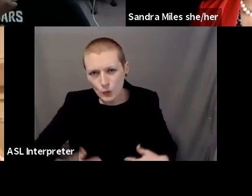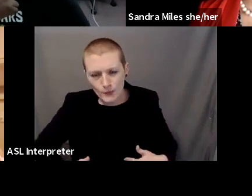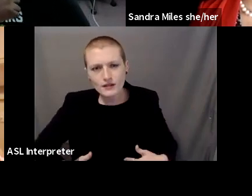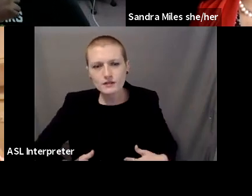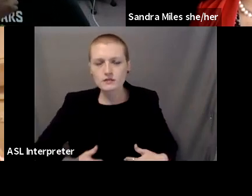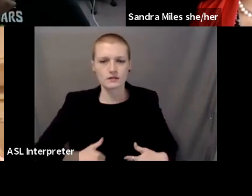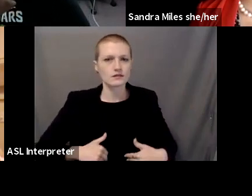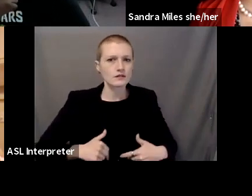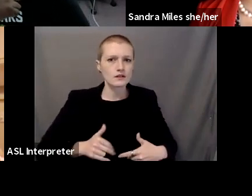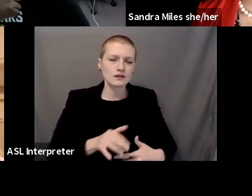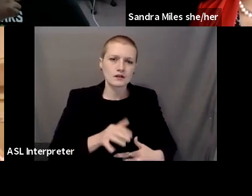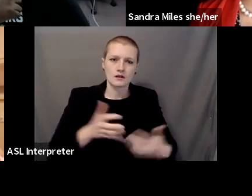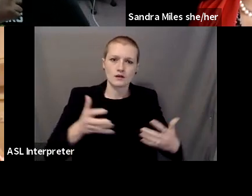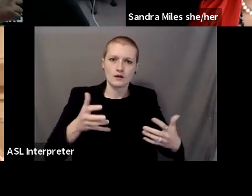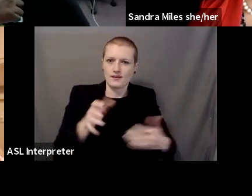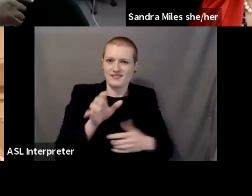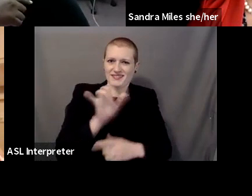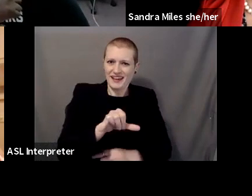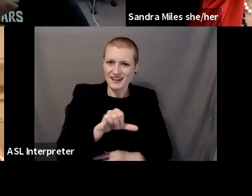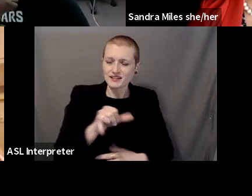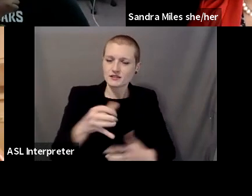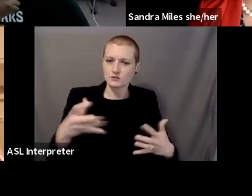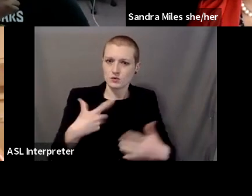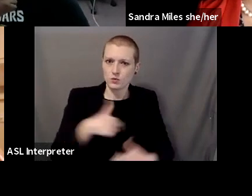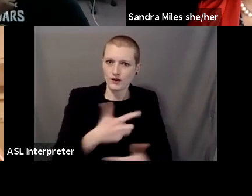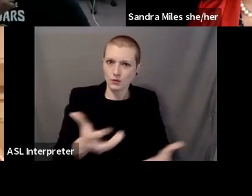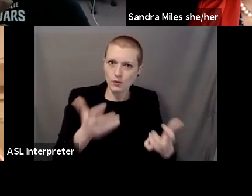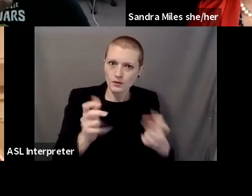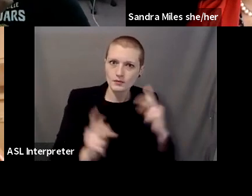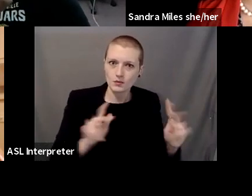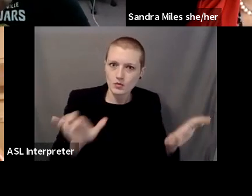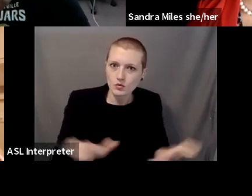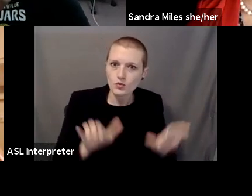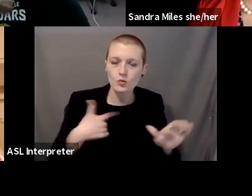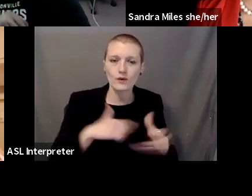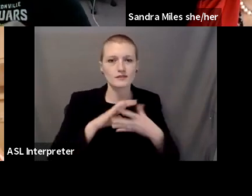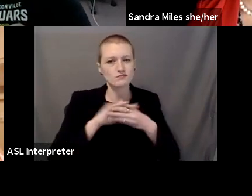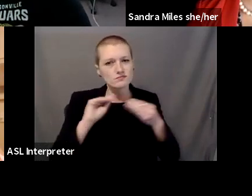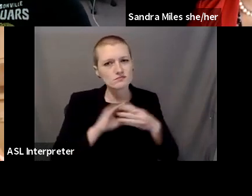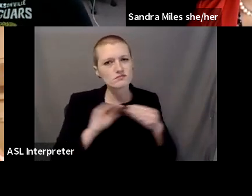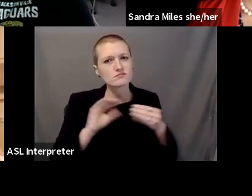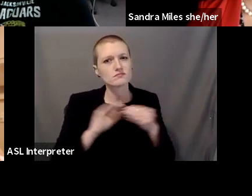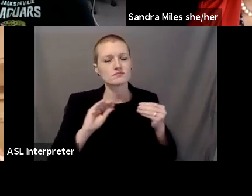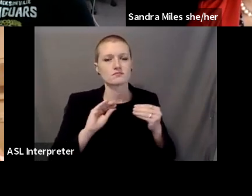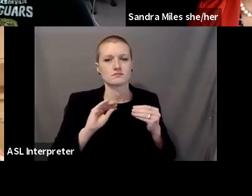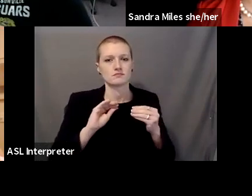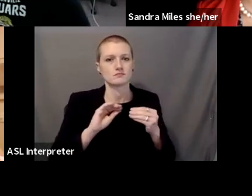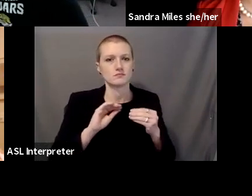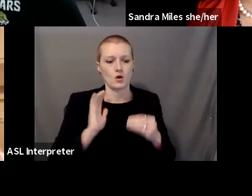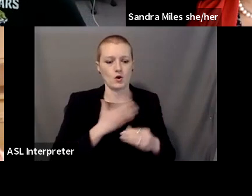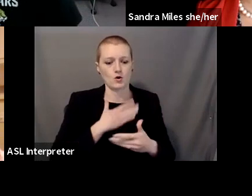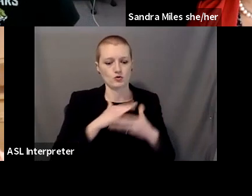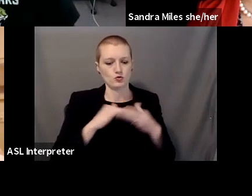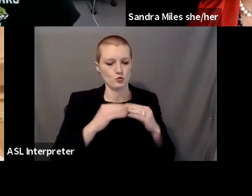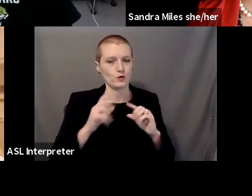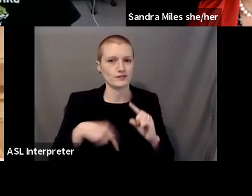as we tell our stories about African-American history, so that we're not left out or omitted from the history books, because